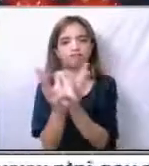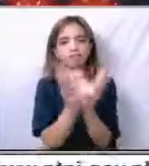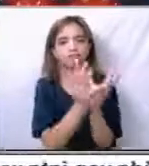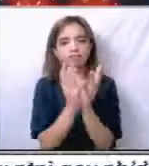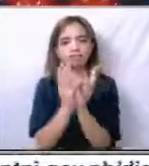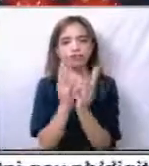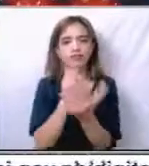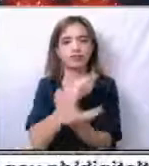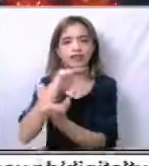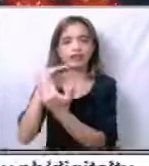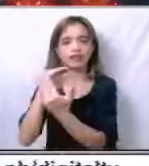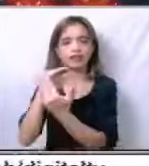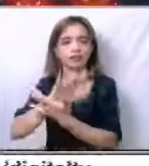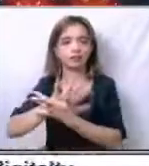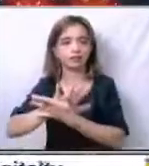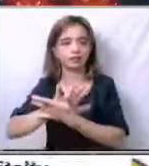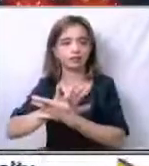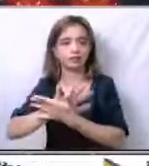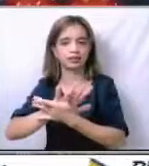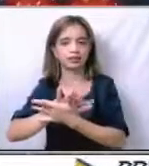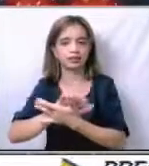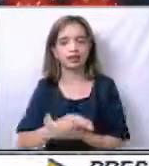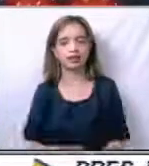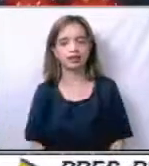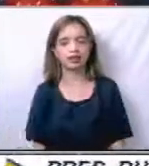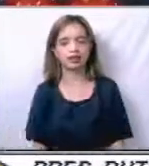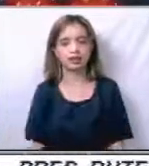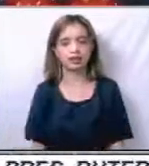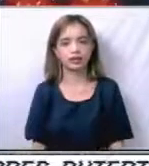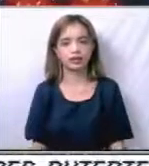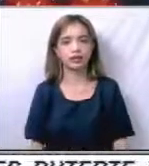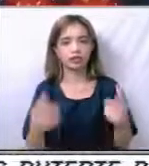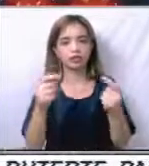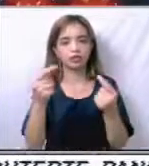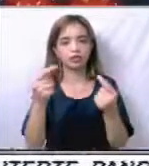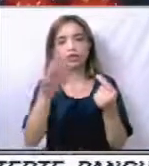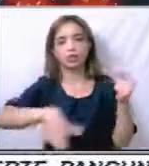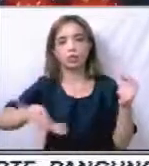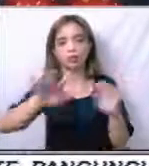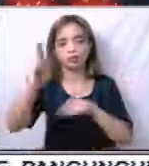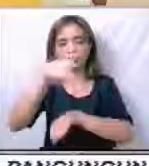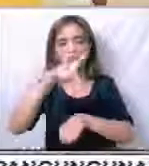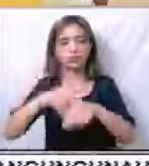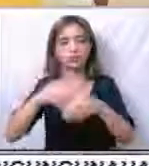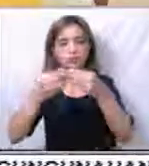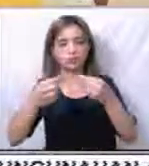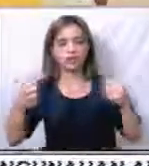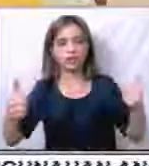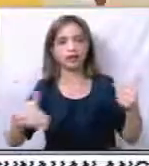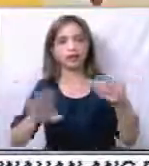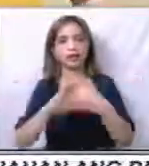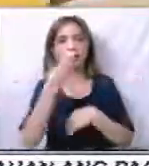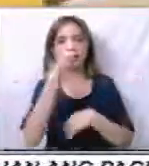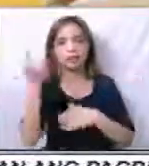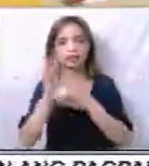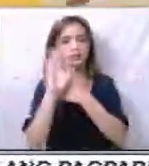this disease, enable the entire nation to recover and build back better.